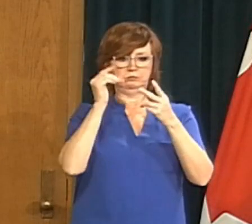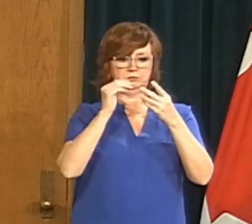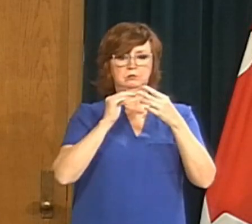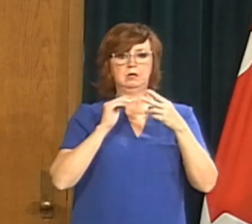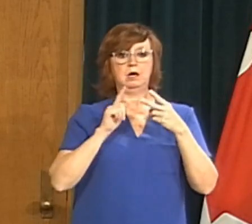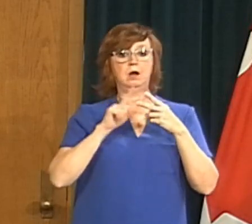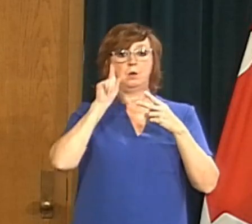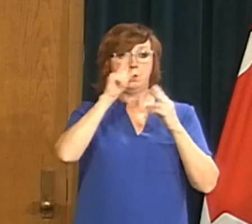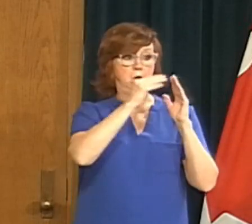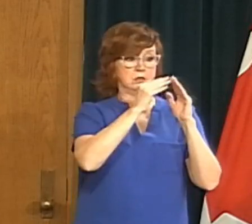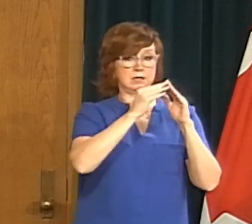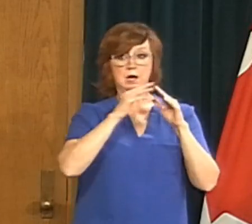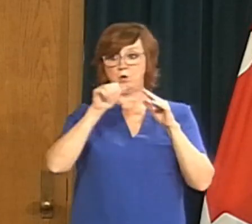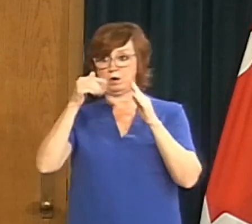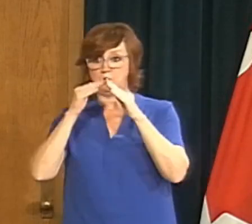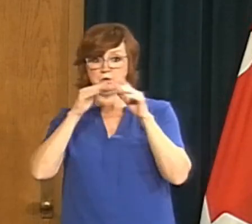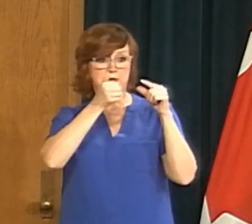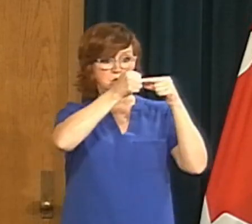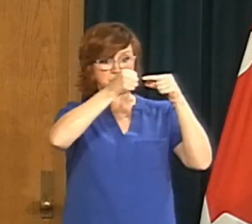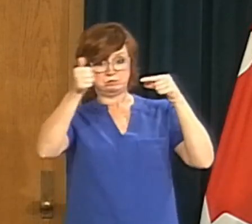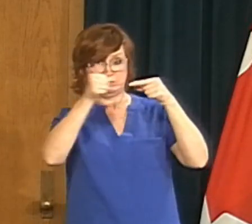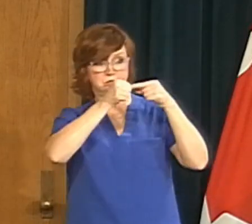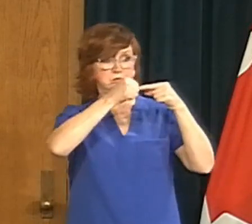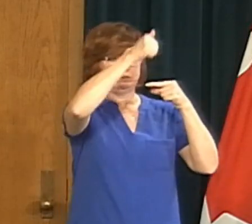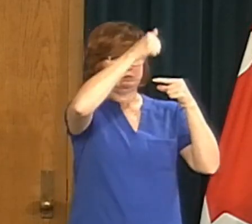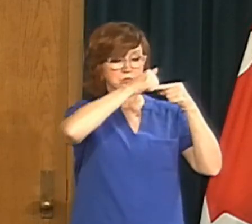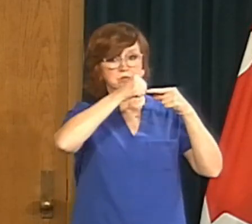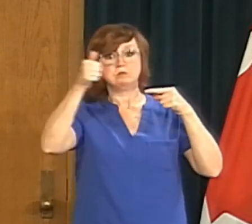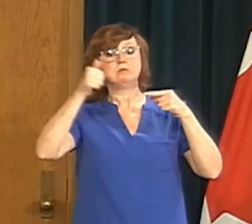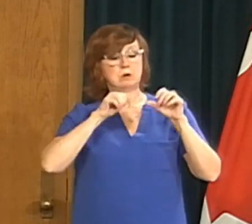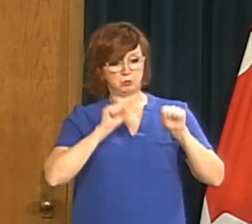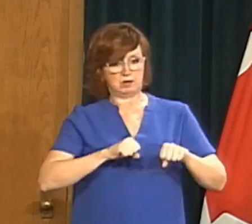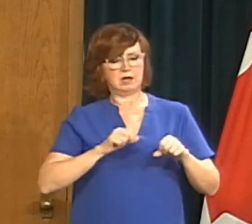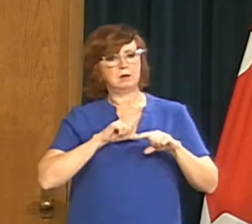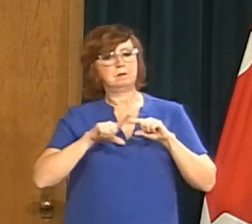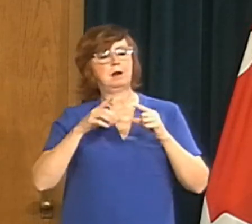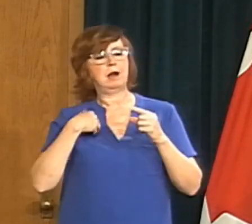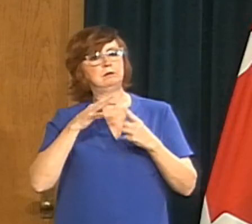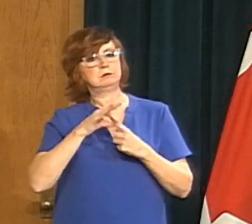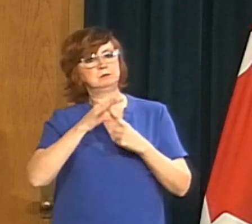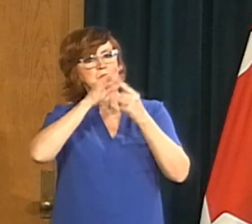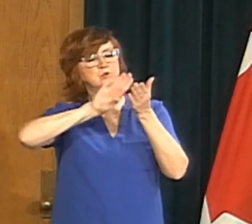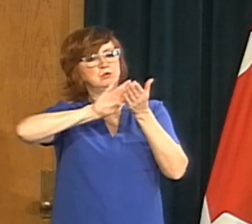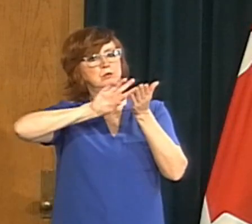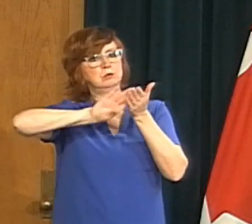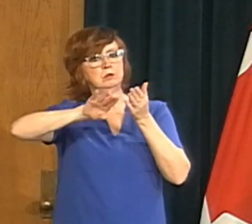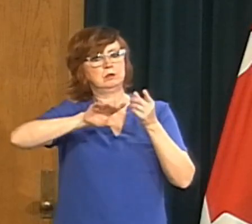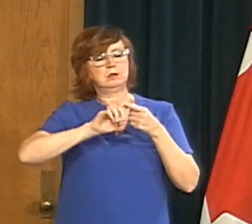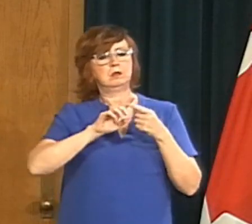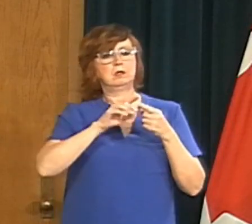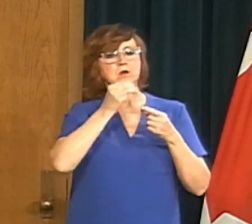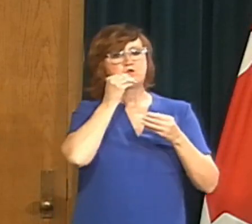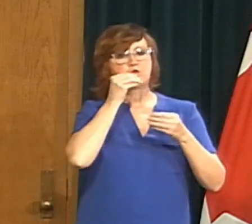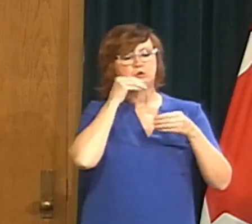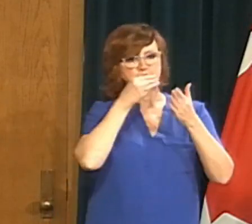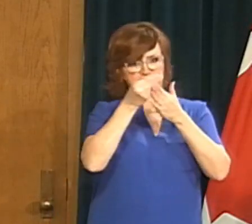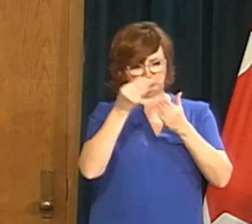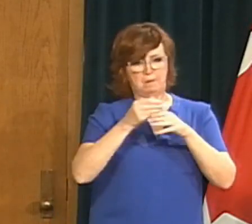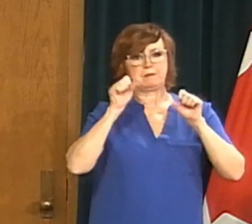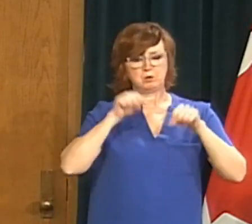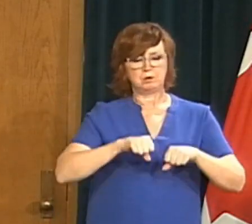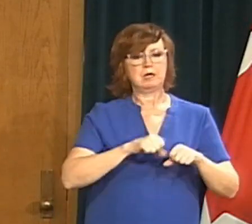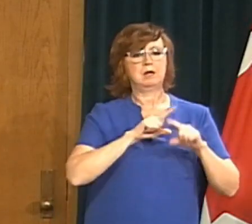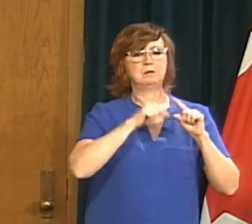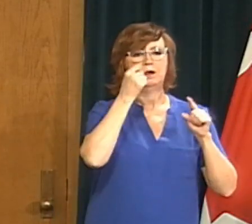from community to community, but there is an exception for groceries, especially in a community like Loche where grocery options are quite limited.